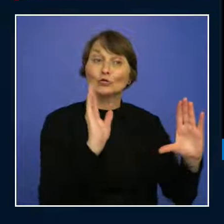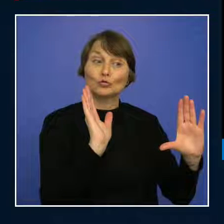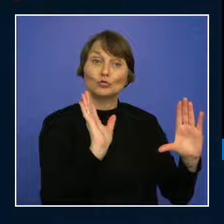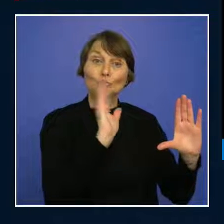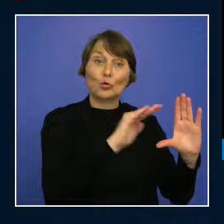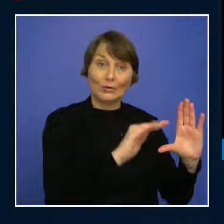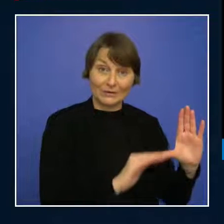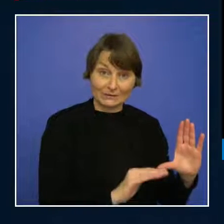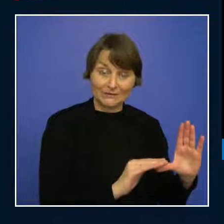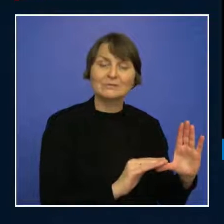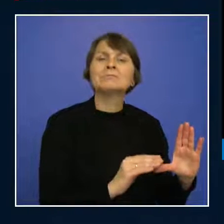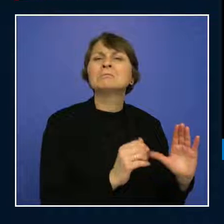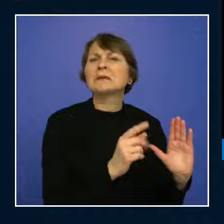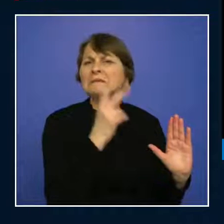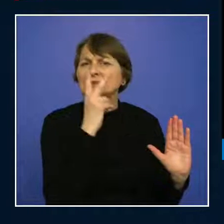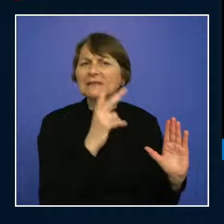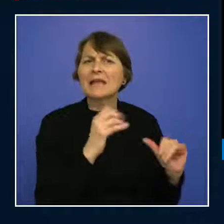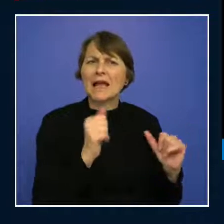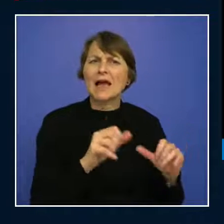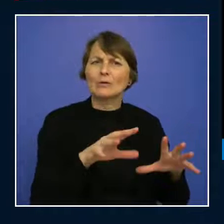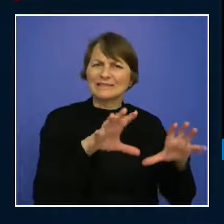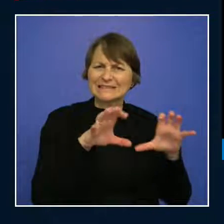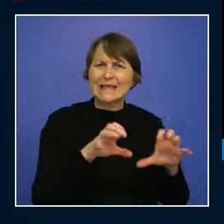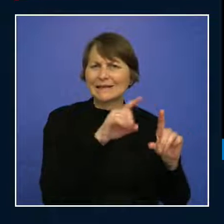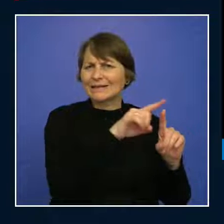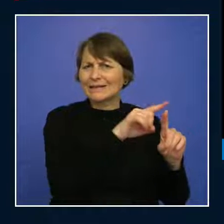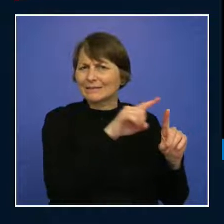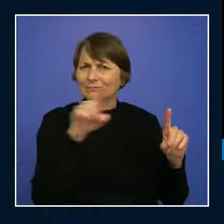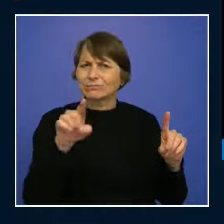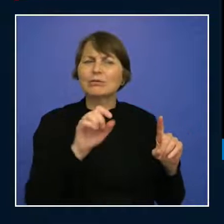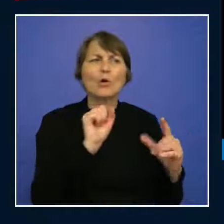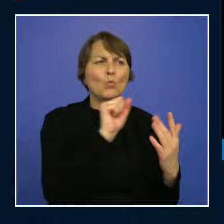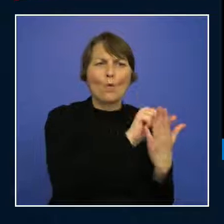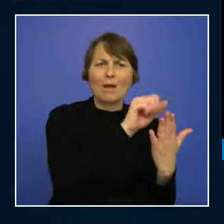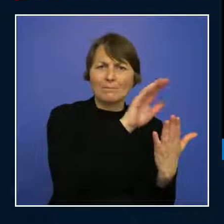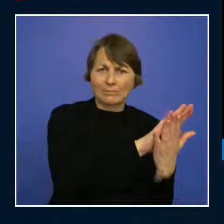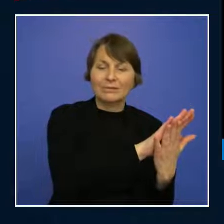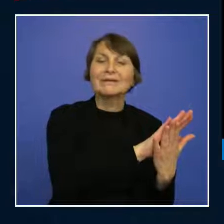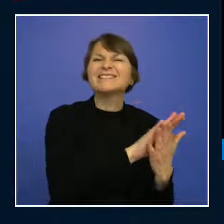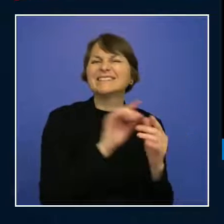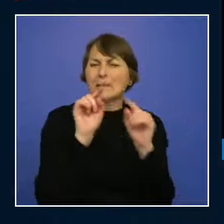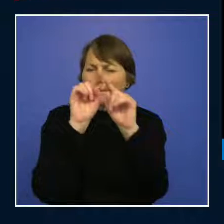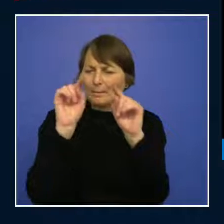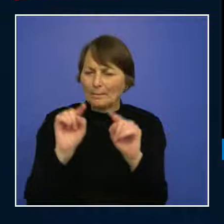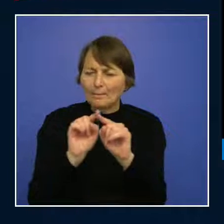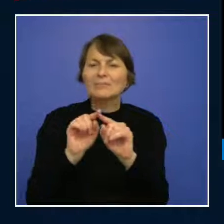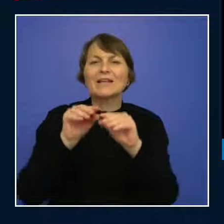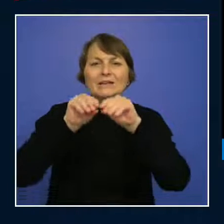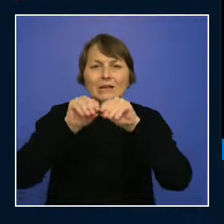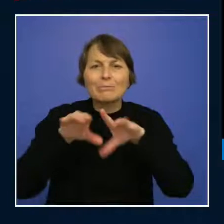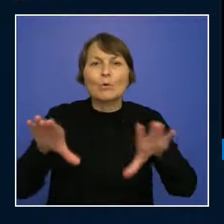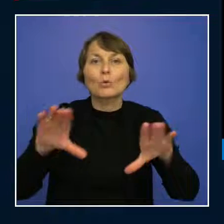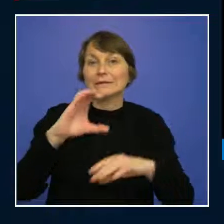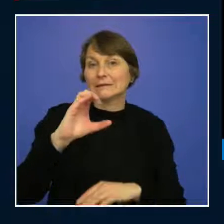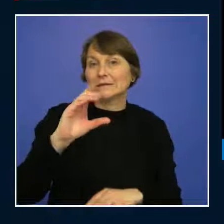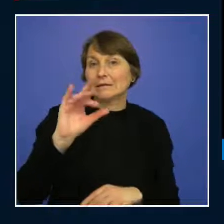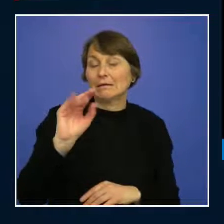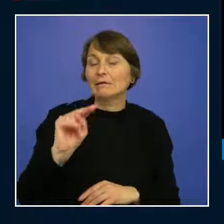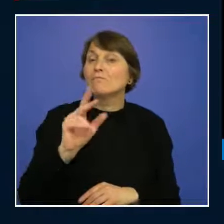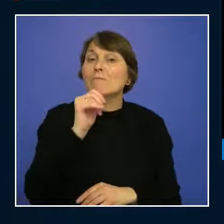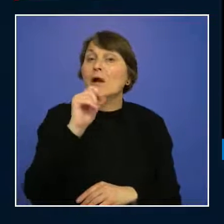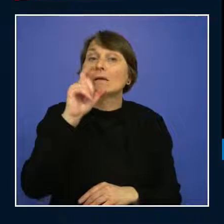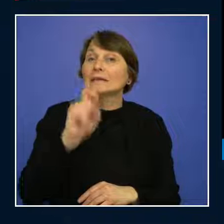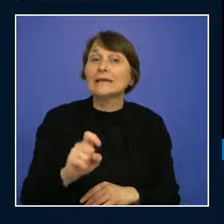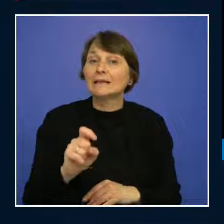web application, there is a little box where you can start to actually deploy your Azure CDN without even leaving the Azure